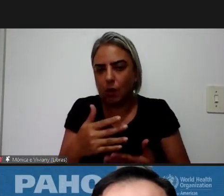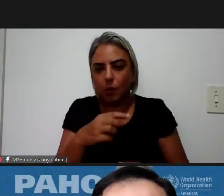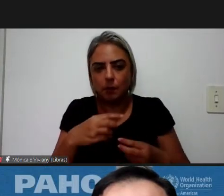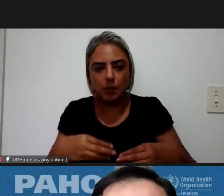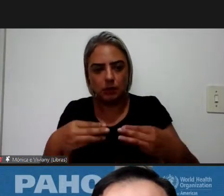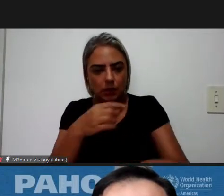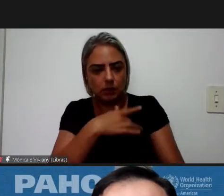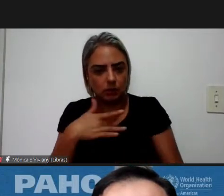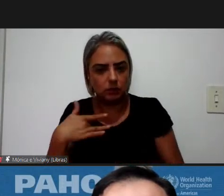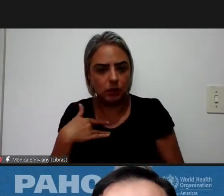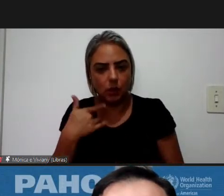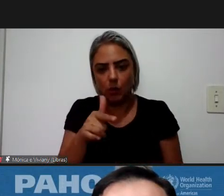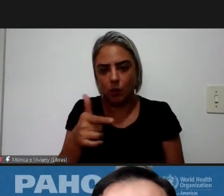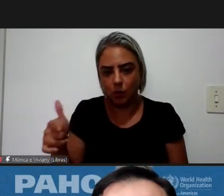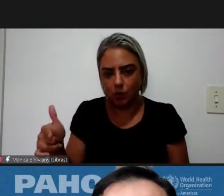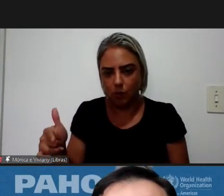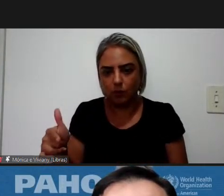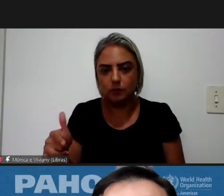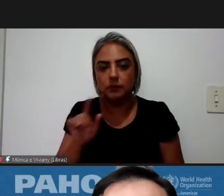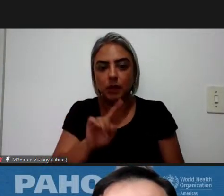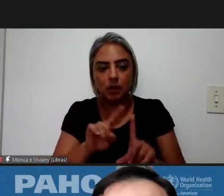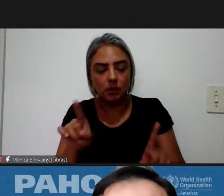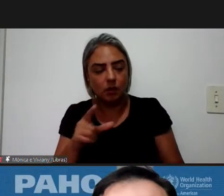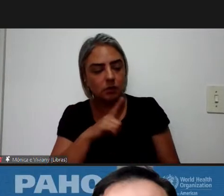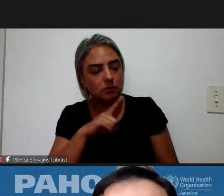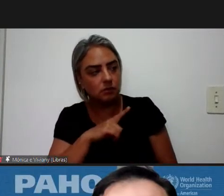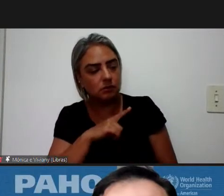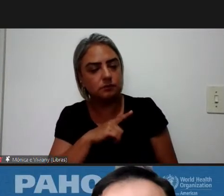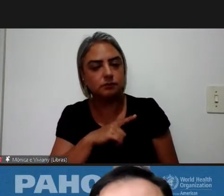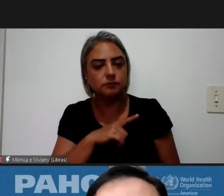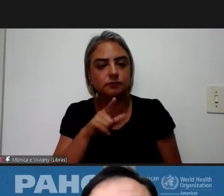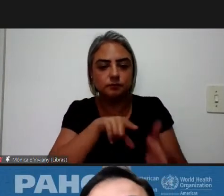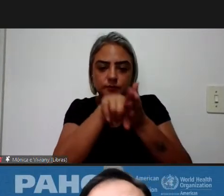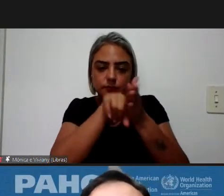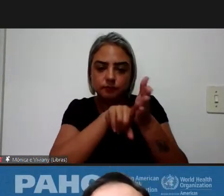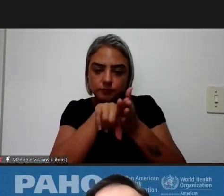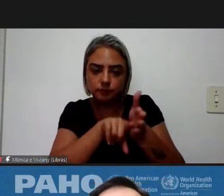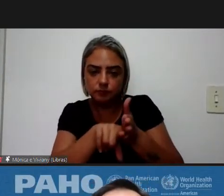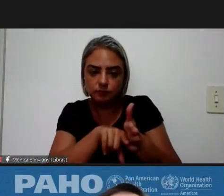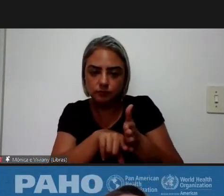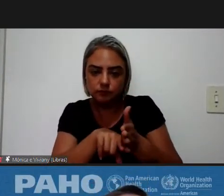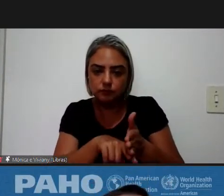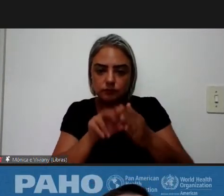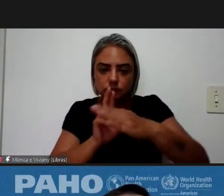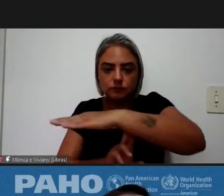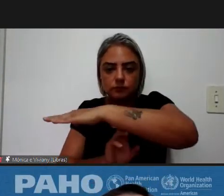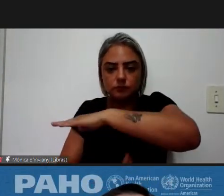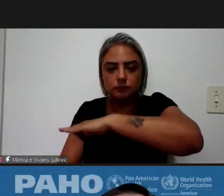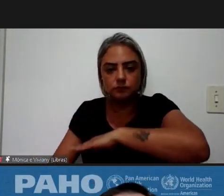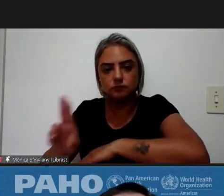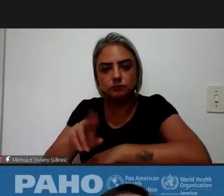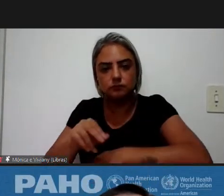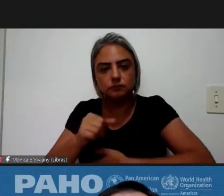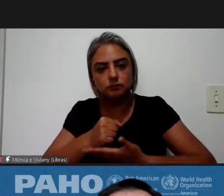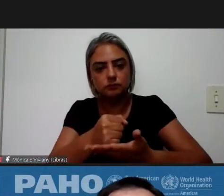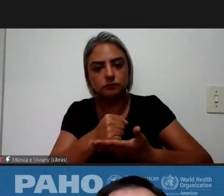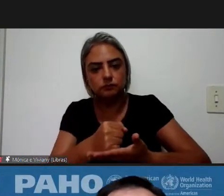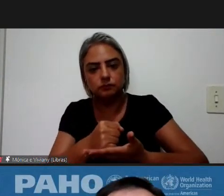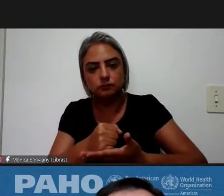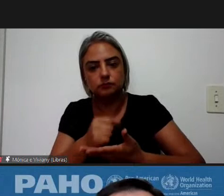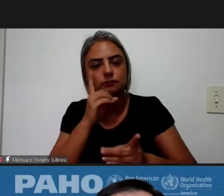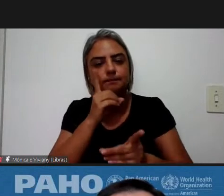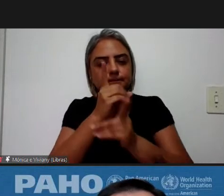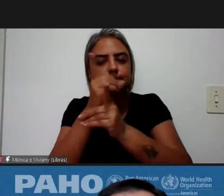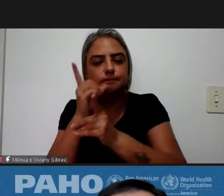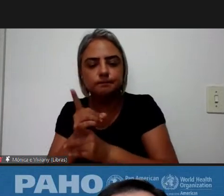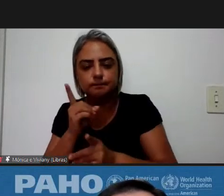epidemiology or for other bodies. We have researchers in universities that